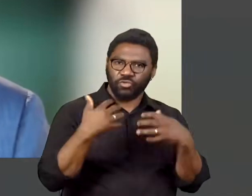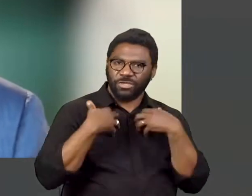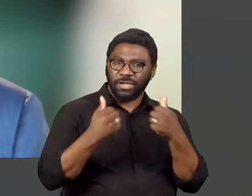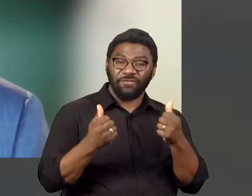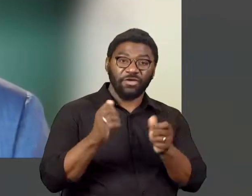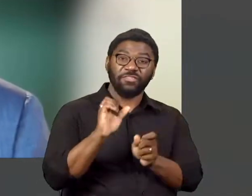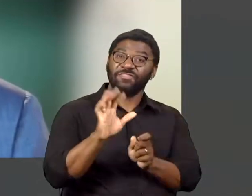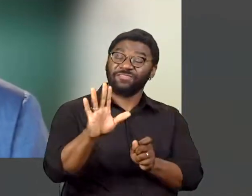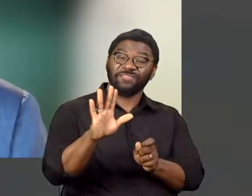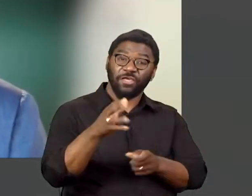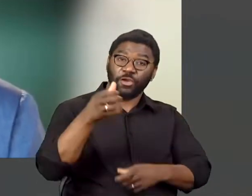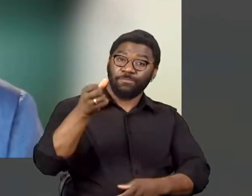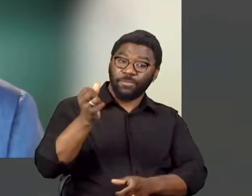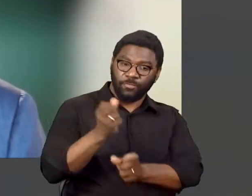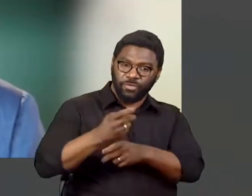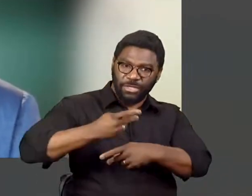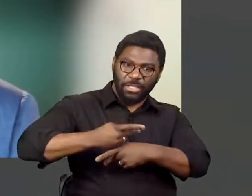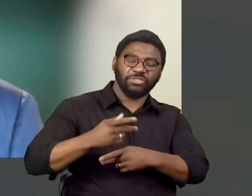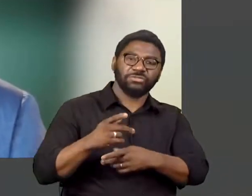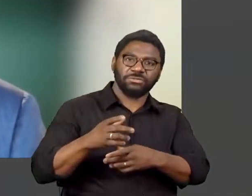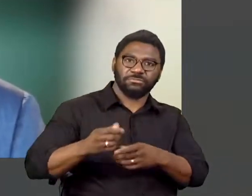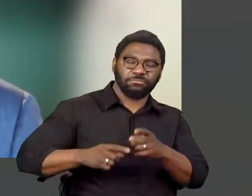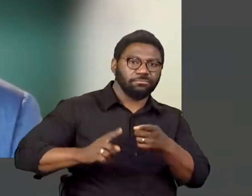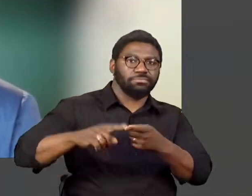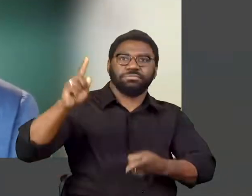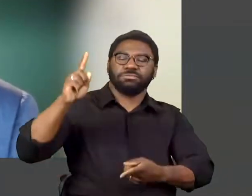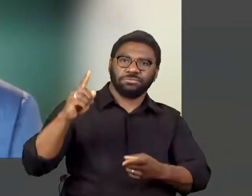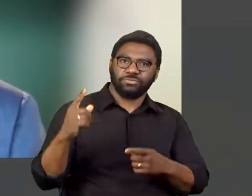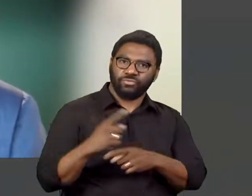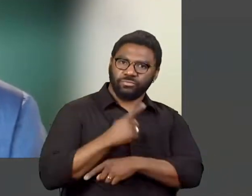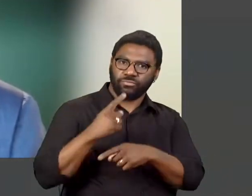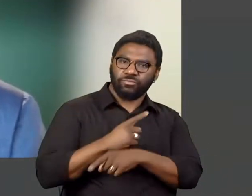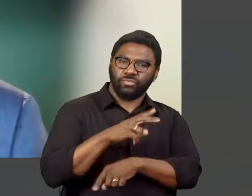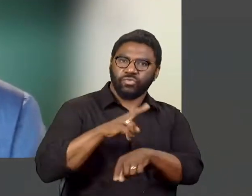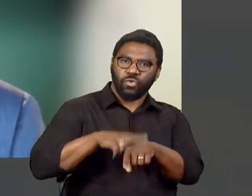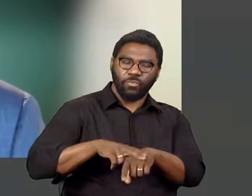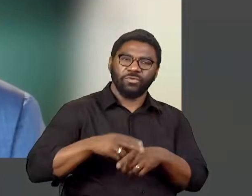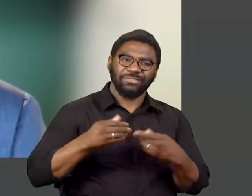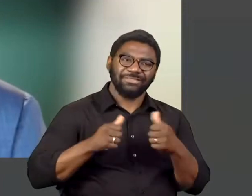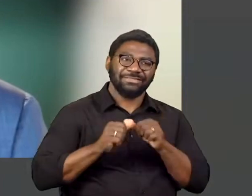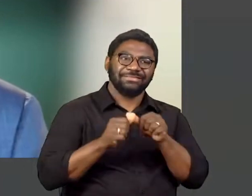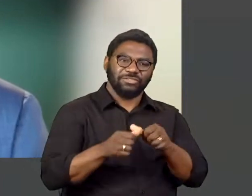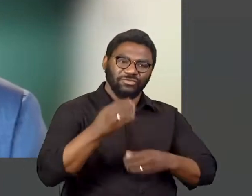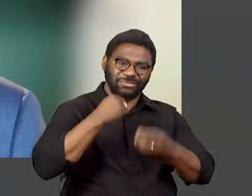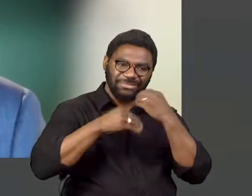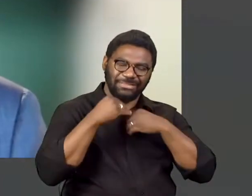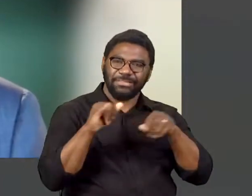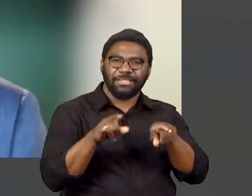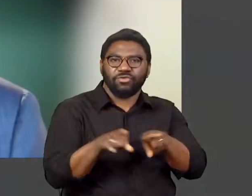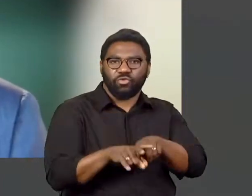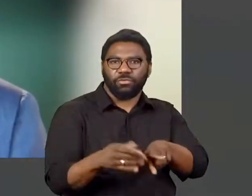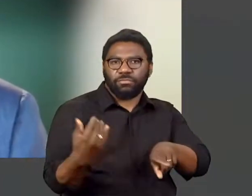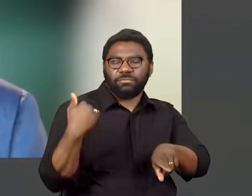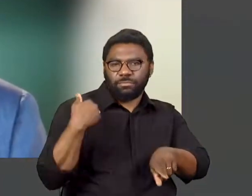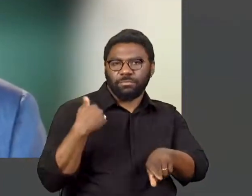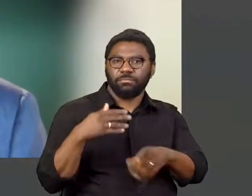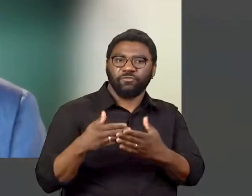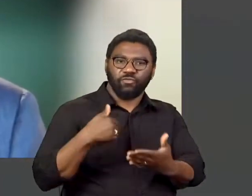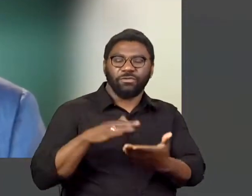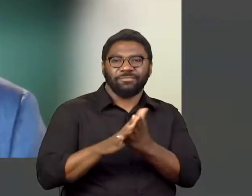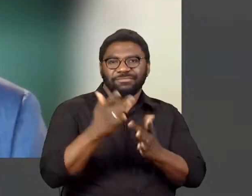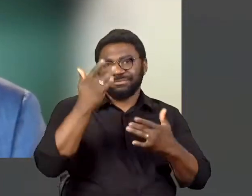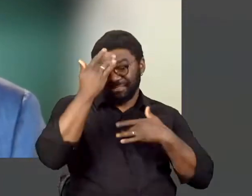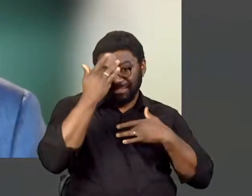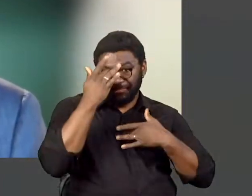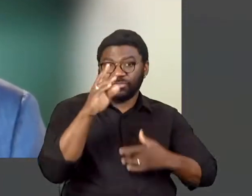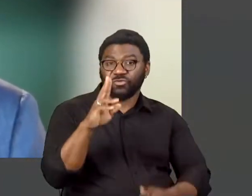they appear healthy and continue to feed as they did before they had become sick. USDA is offering